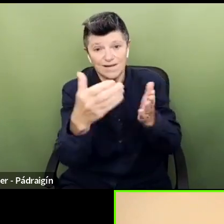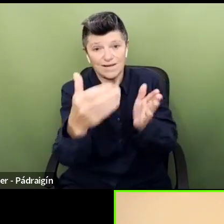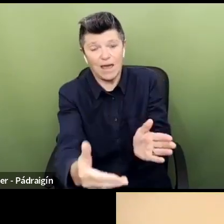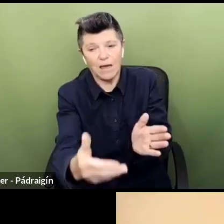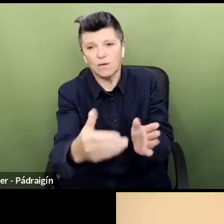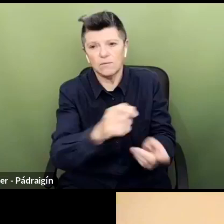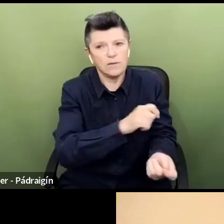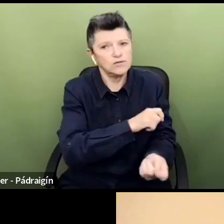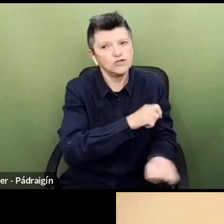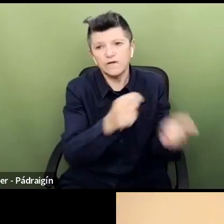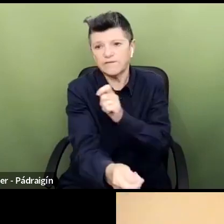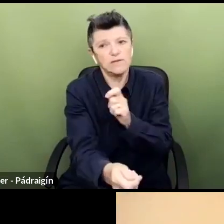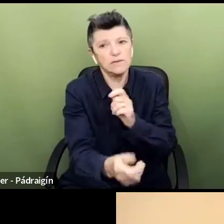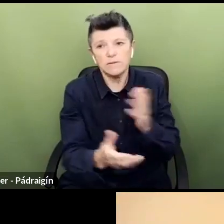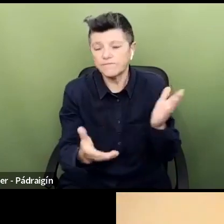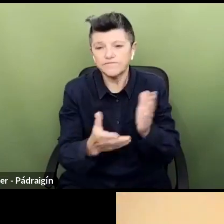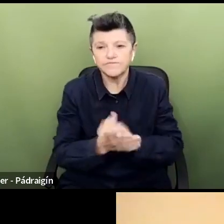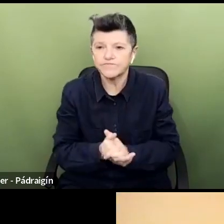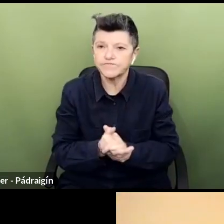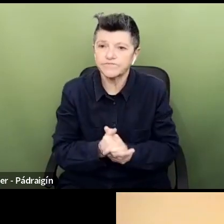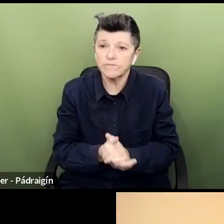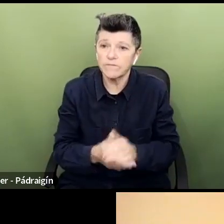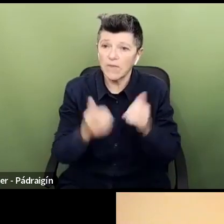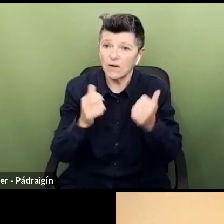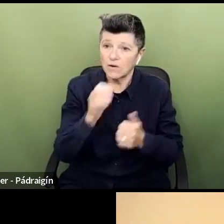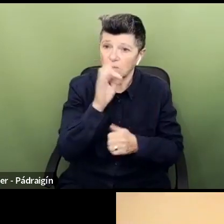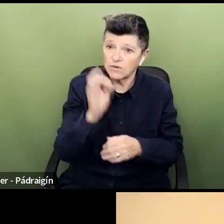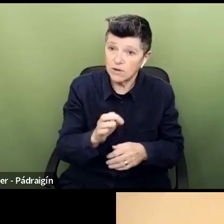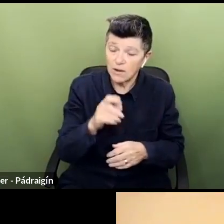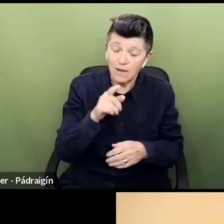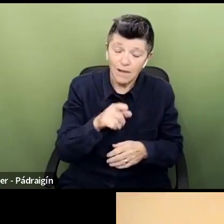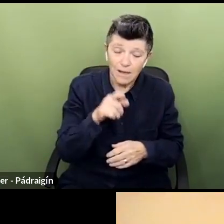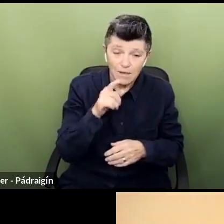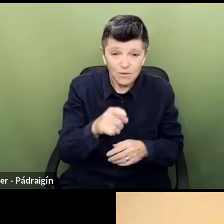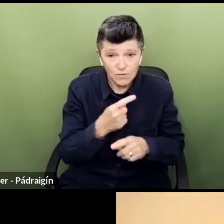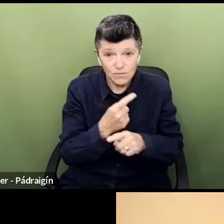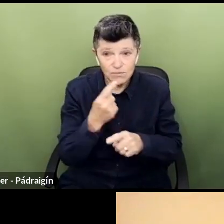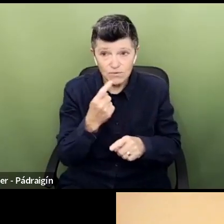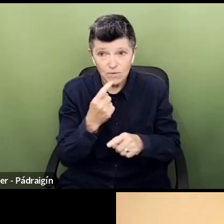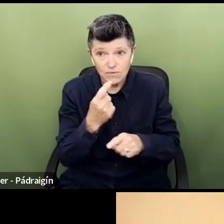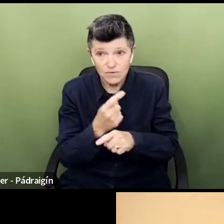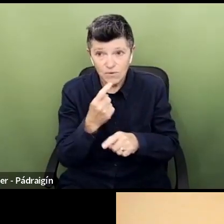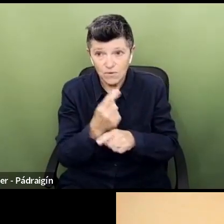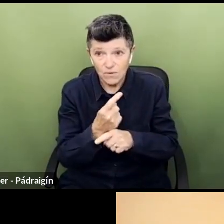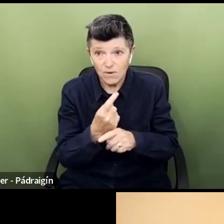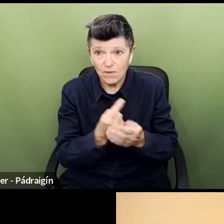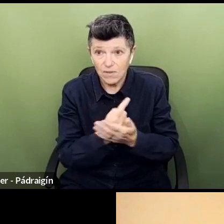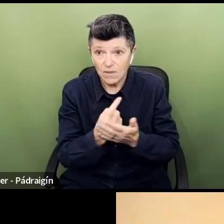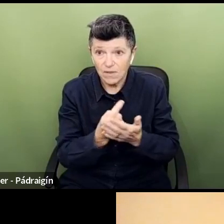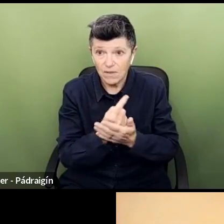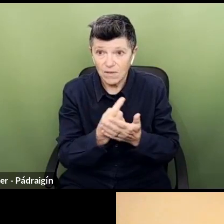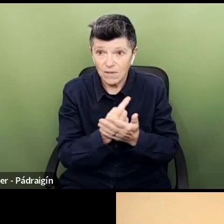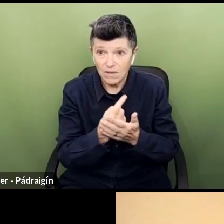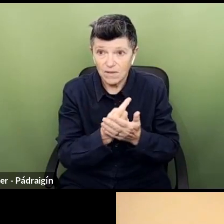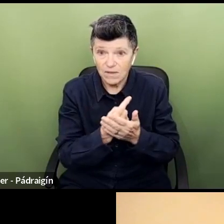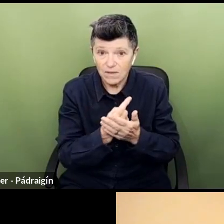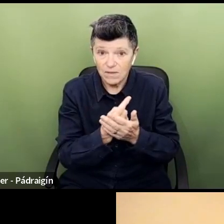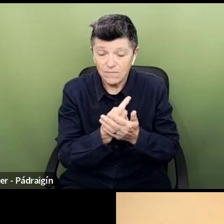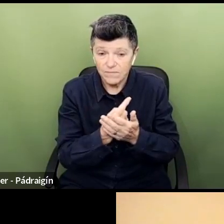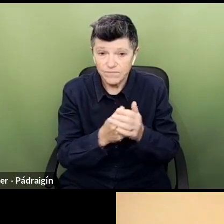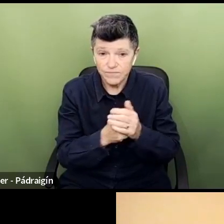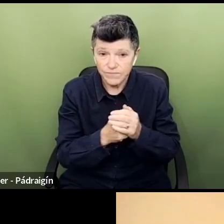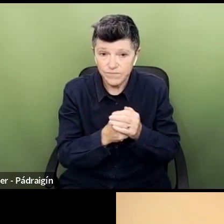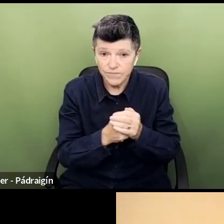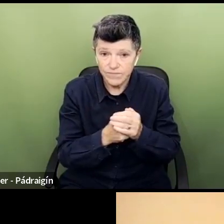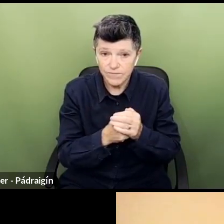Did you? So good question. Are you talking about, if you're talking about Dostoevsky, for me, for instance, these